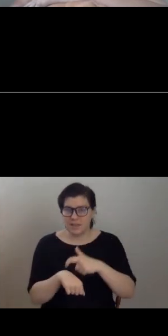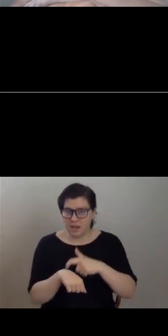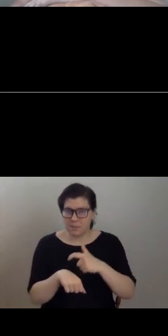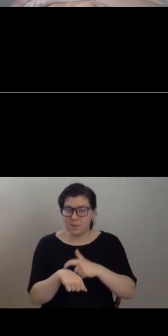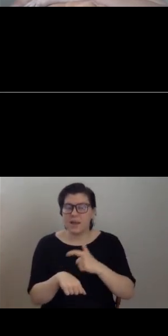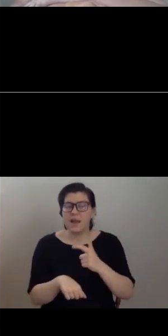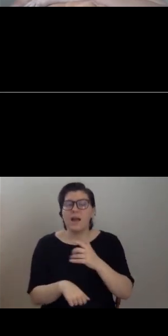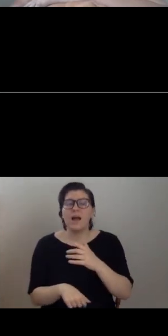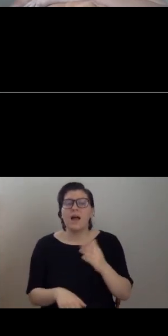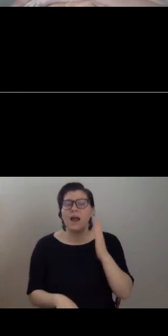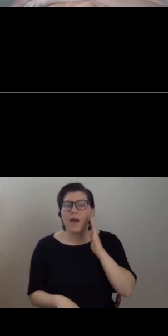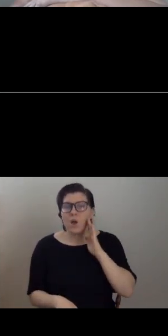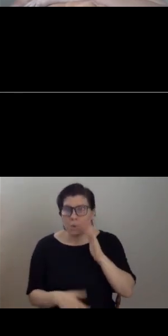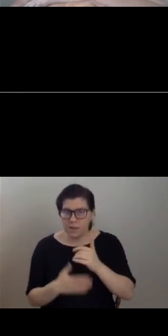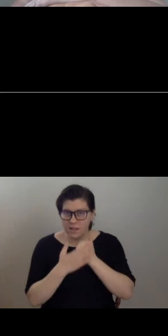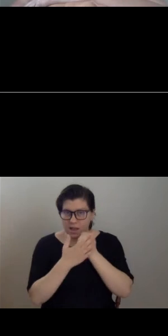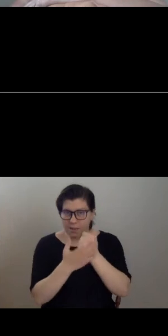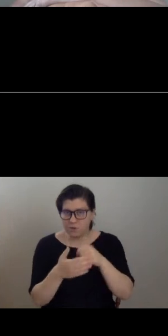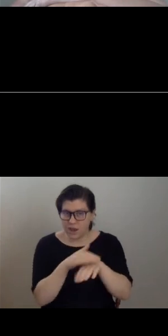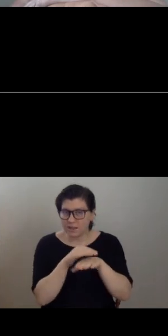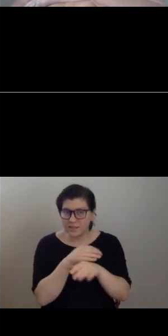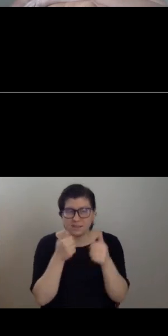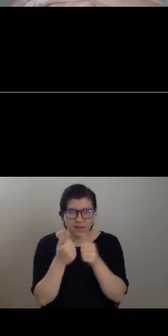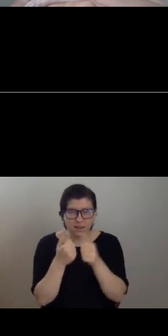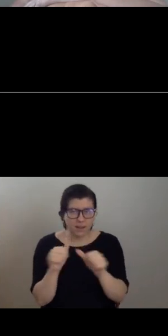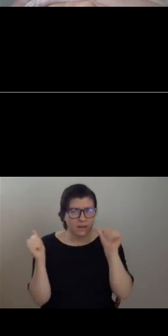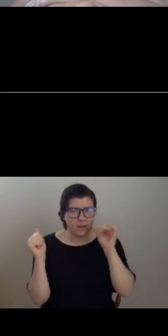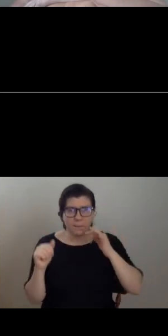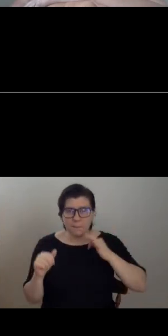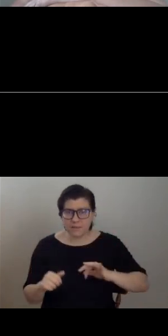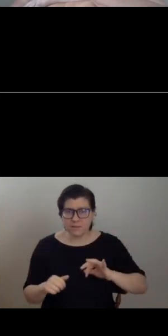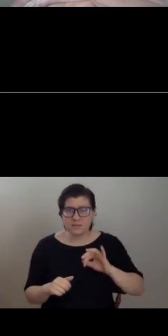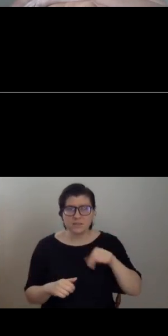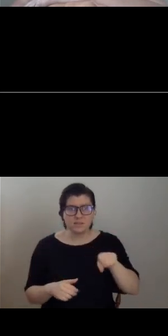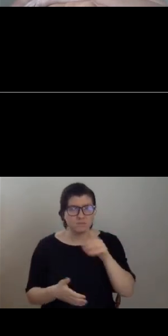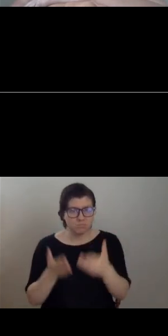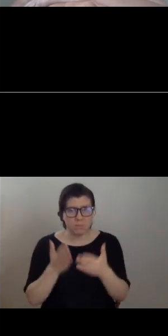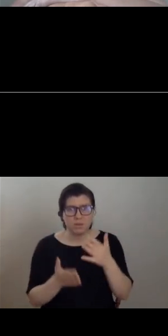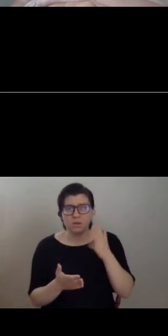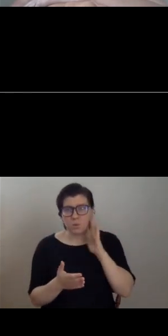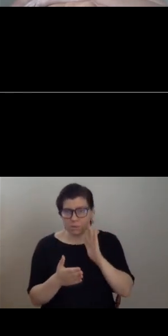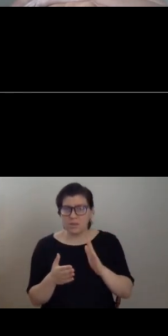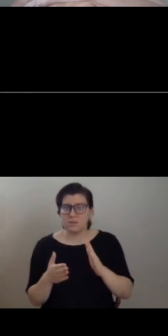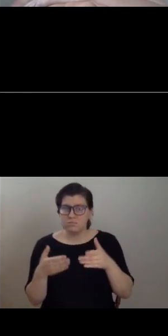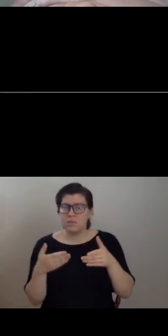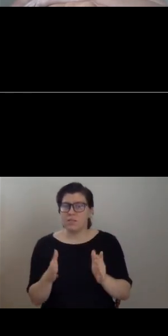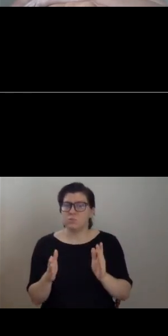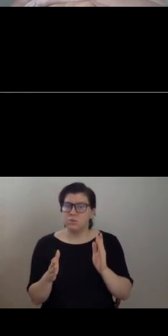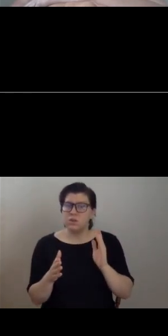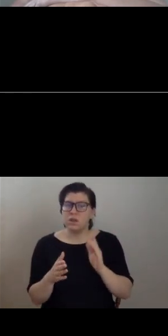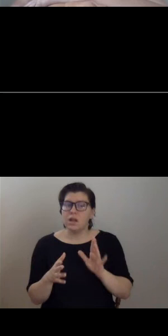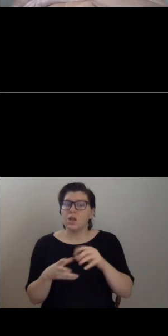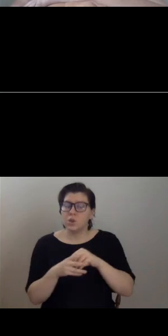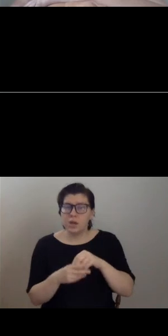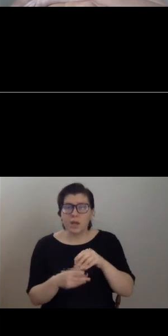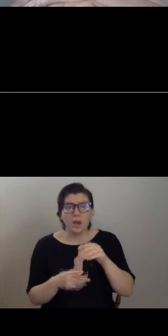will help you to access any benefits that you may be eligible for, including food